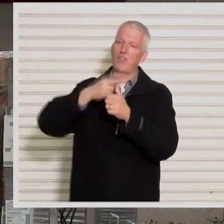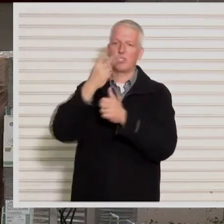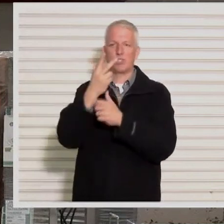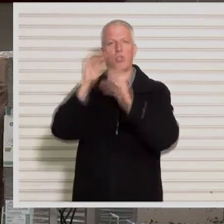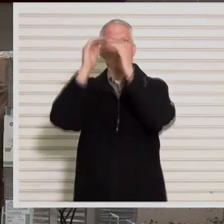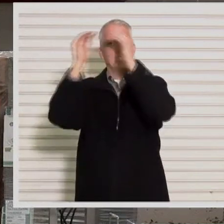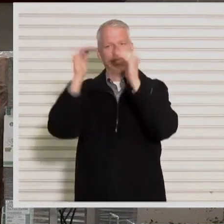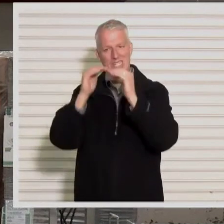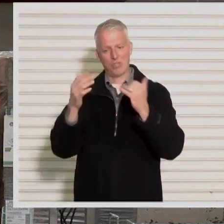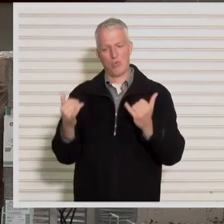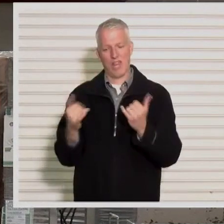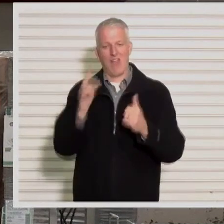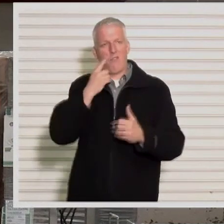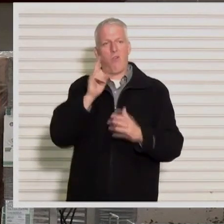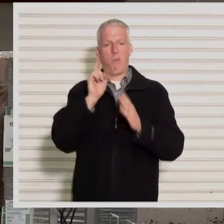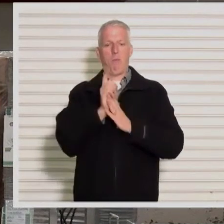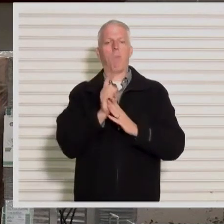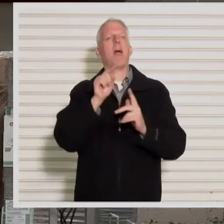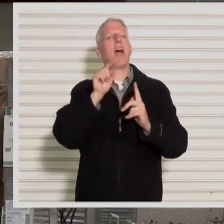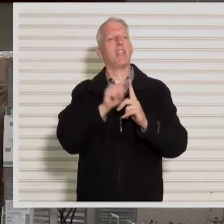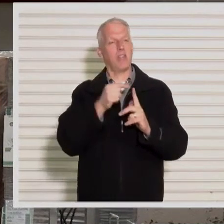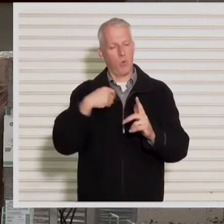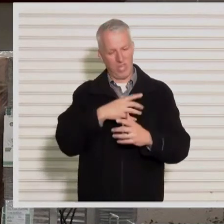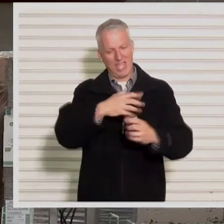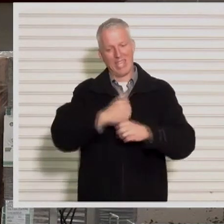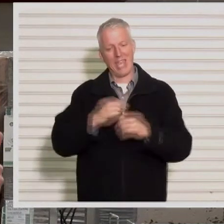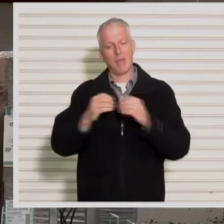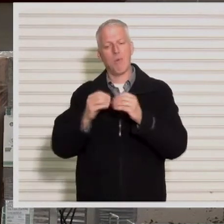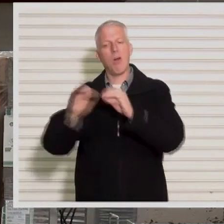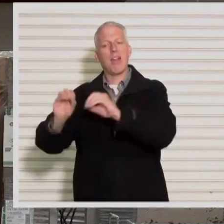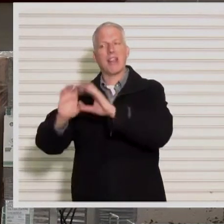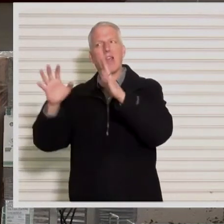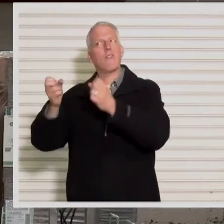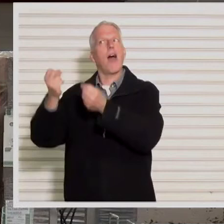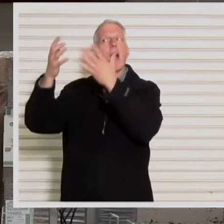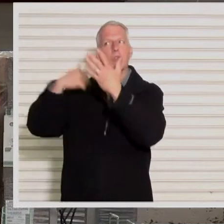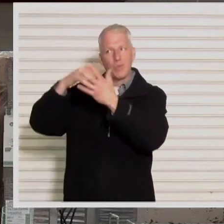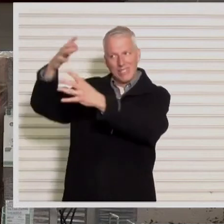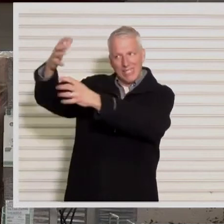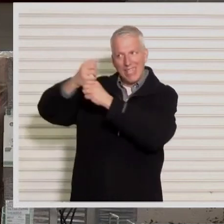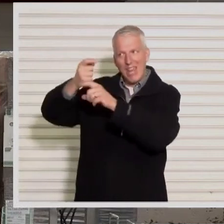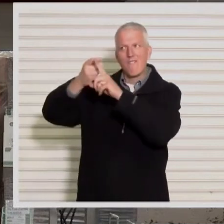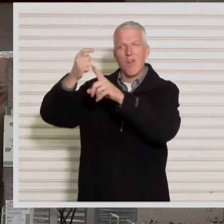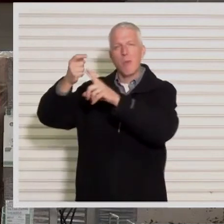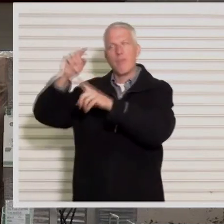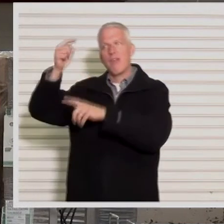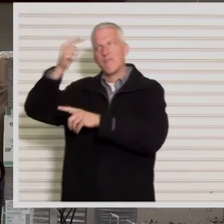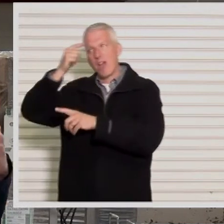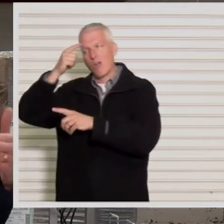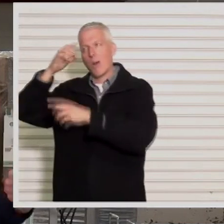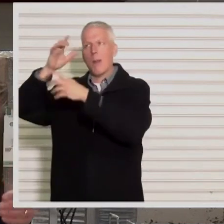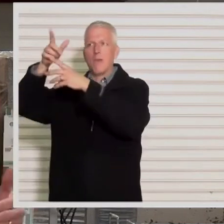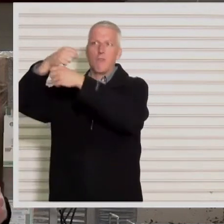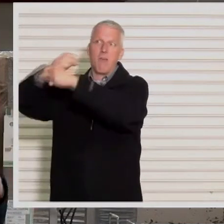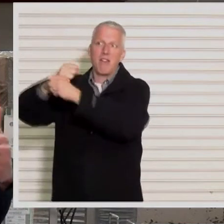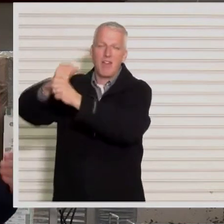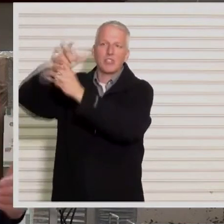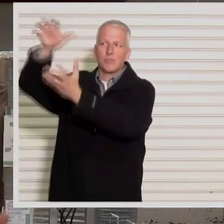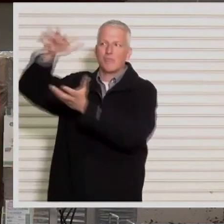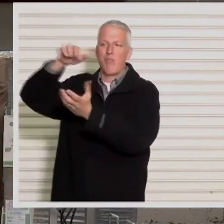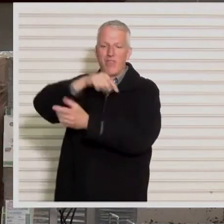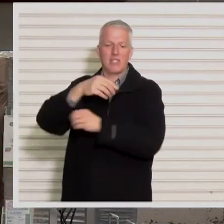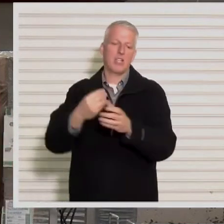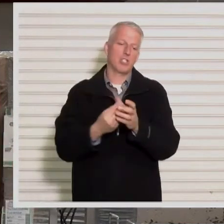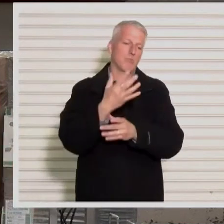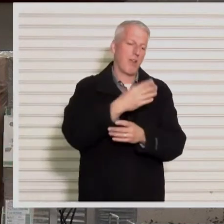at least for the moment, until we get more clarity in terms of allocations later into the spring